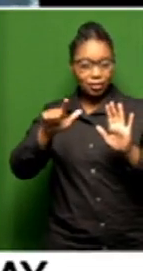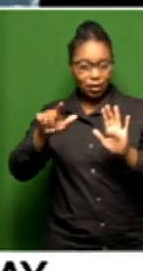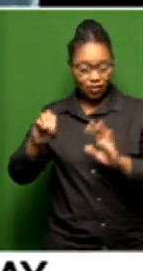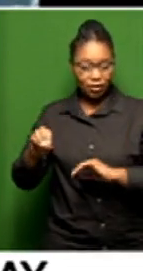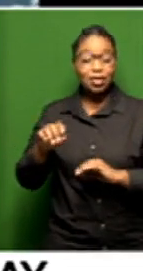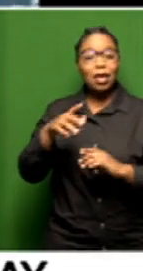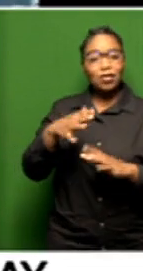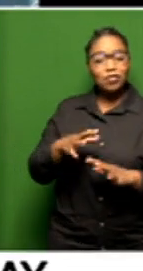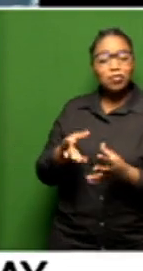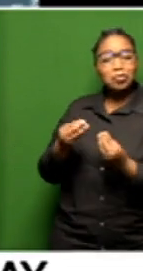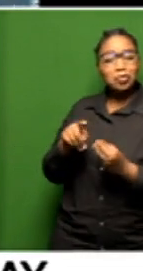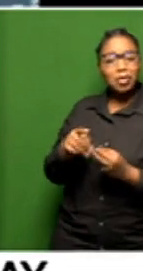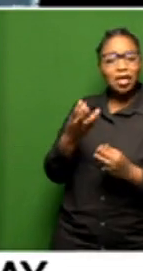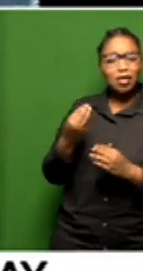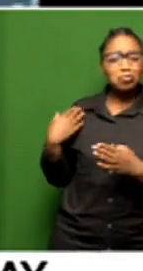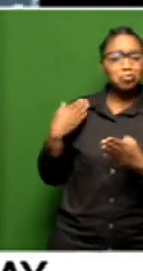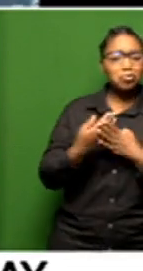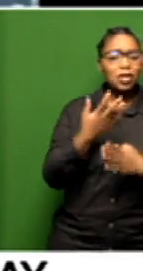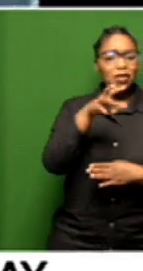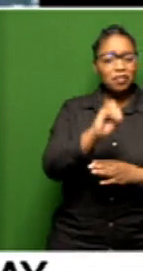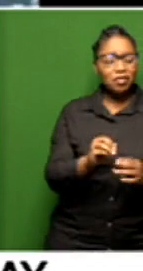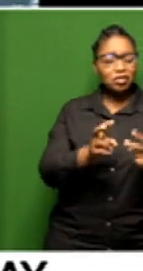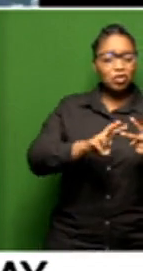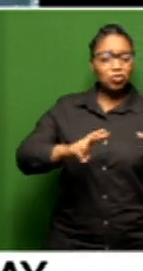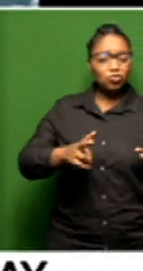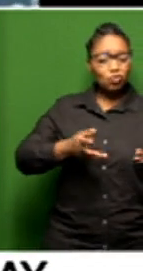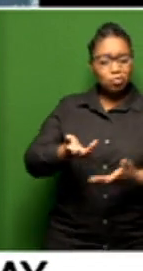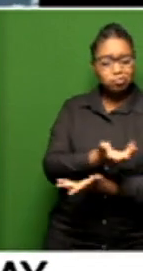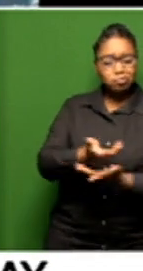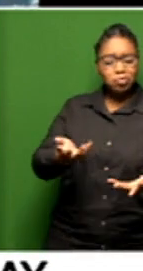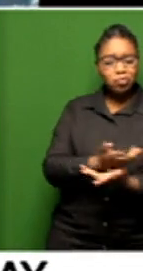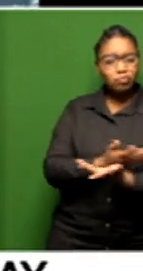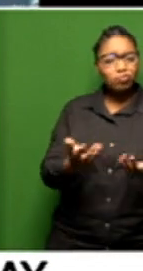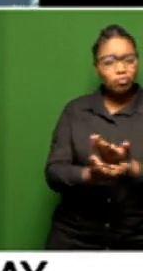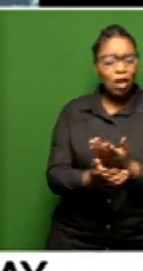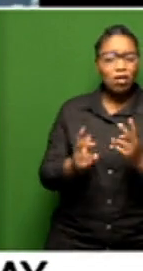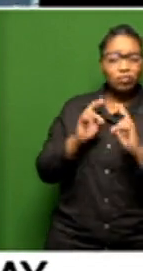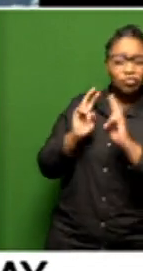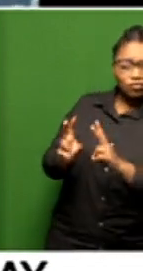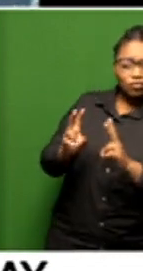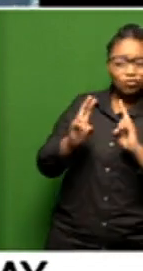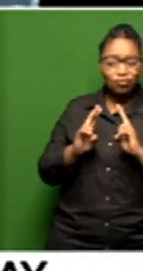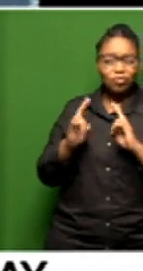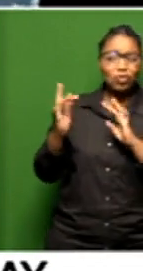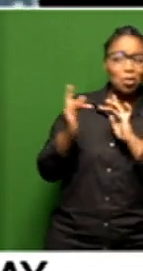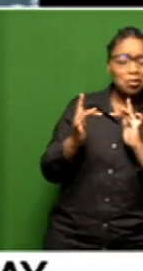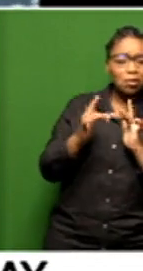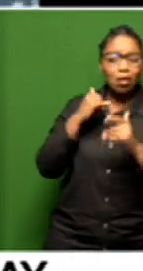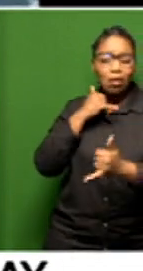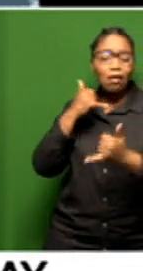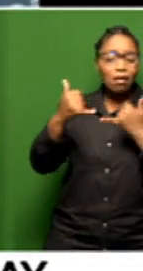50 letters. And in between that period, they visited each other, they called each other quite